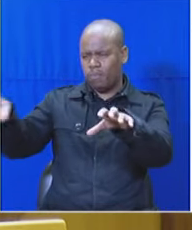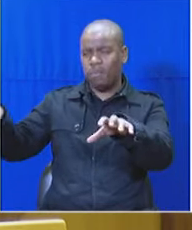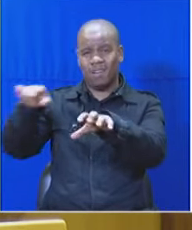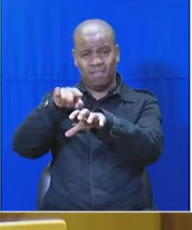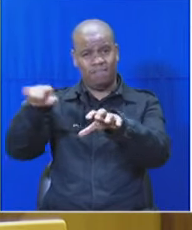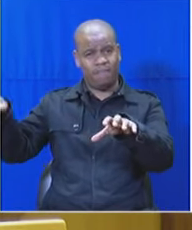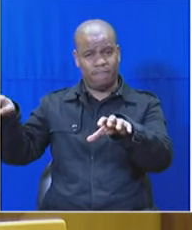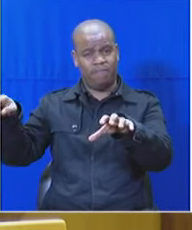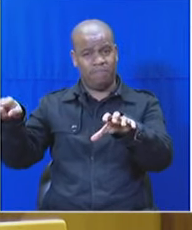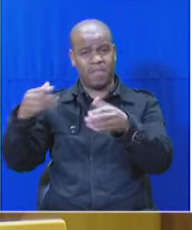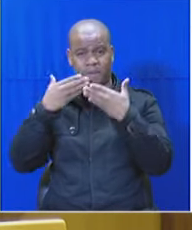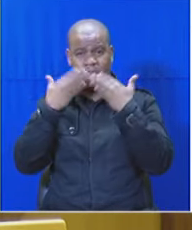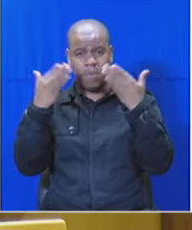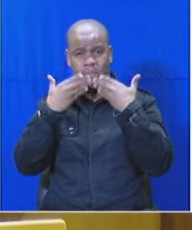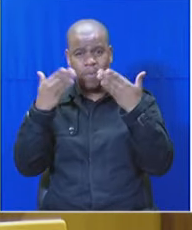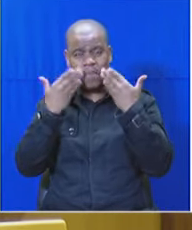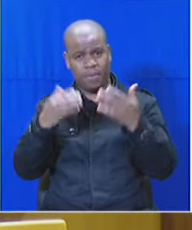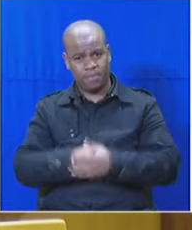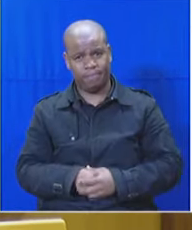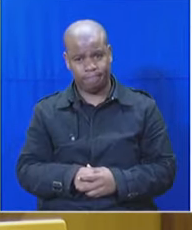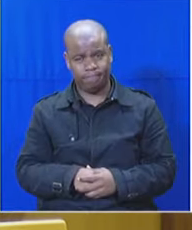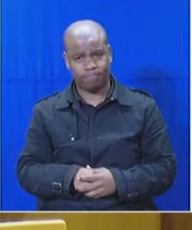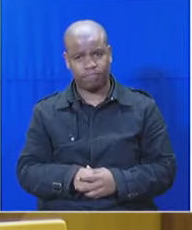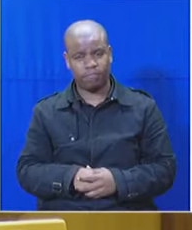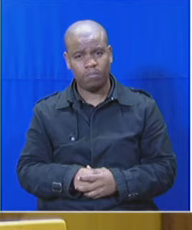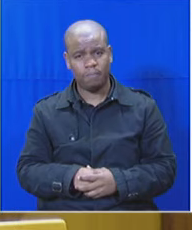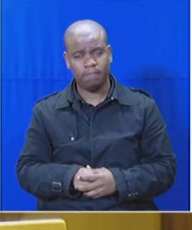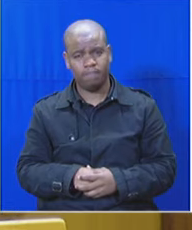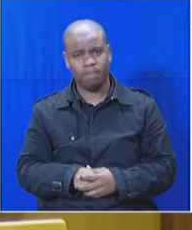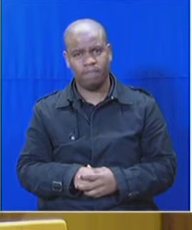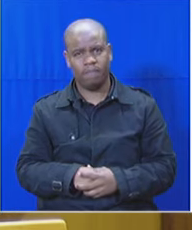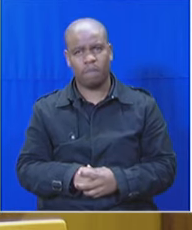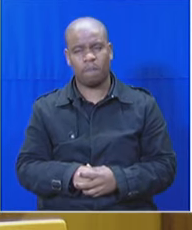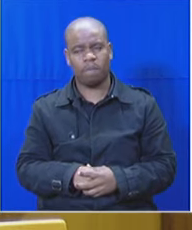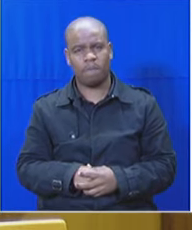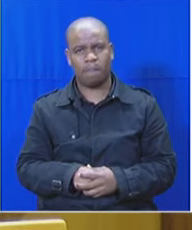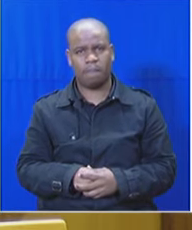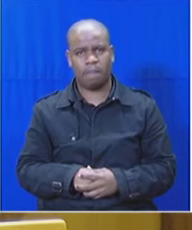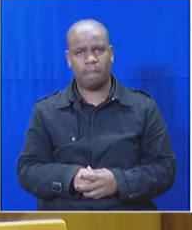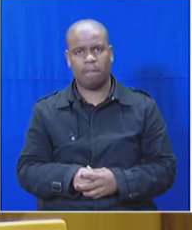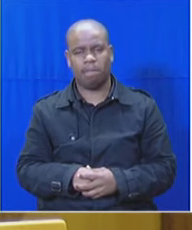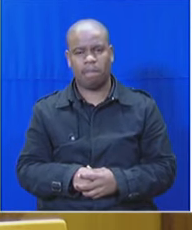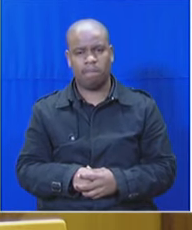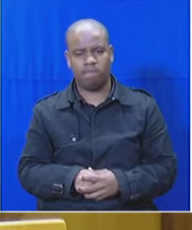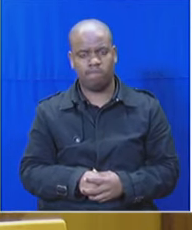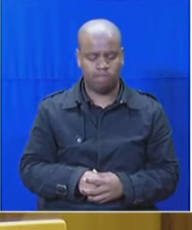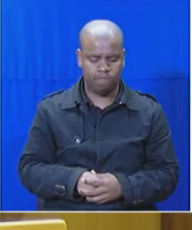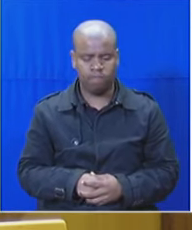izwa lithuthuki, kodwa kube lungu lithuthuka nsuku zonke. I have